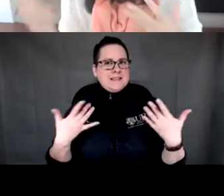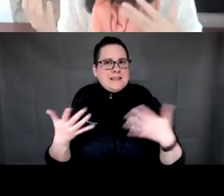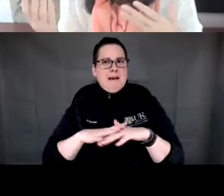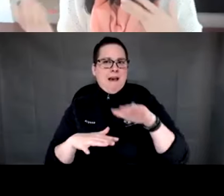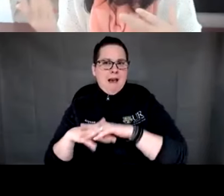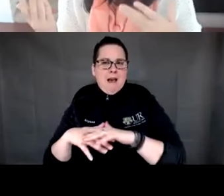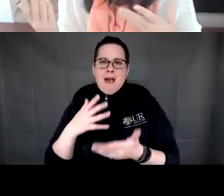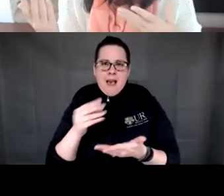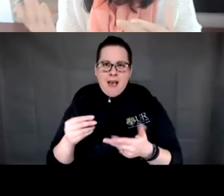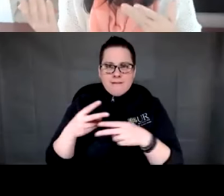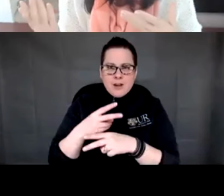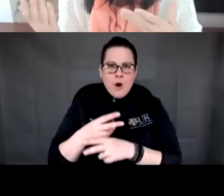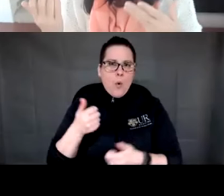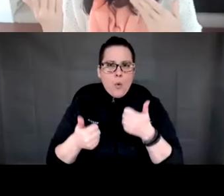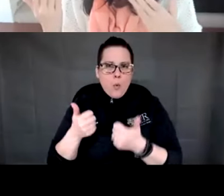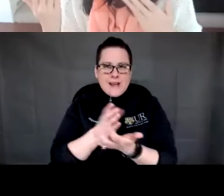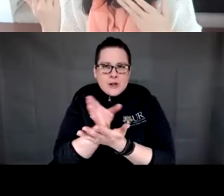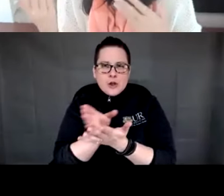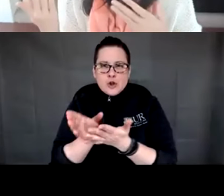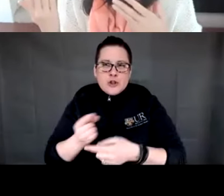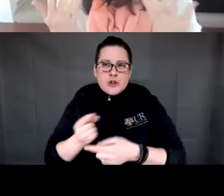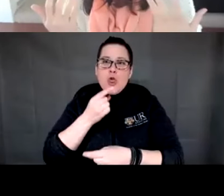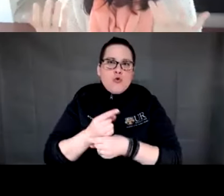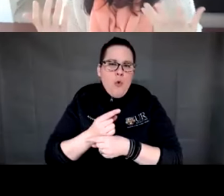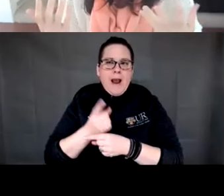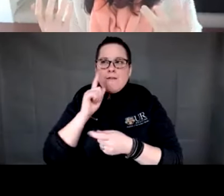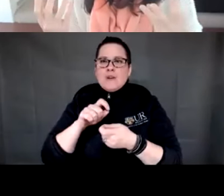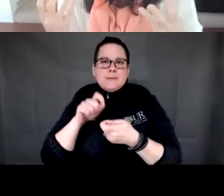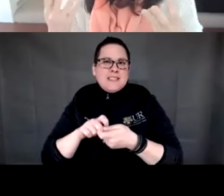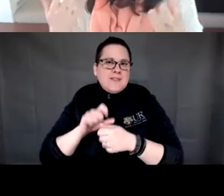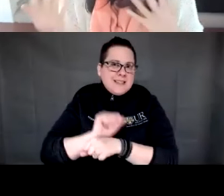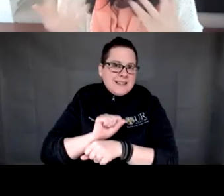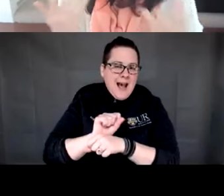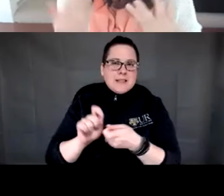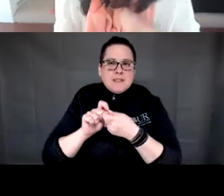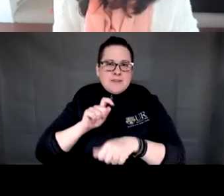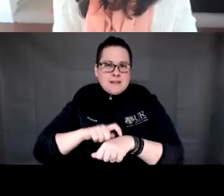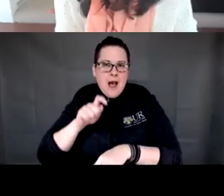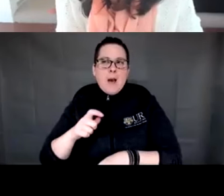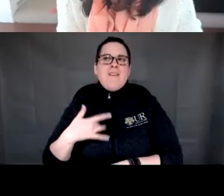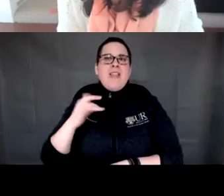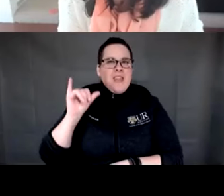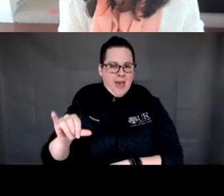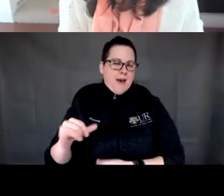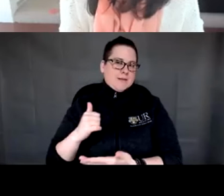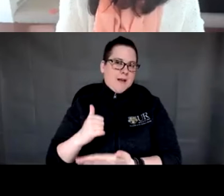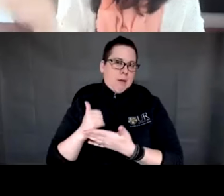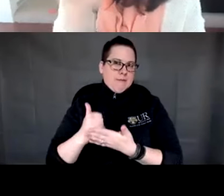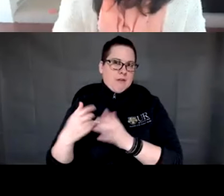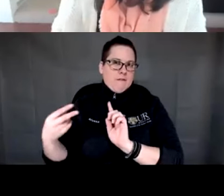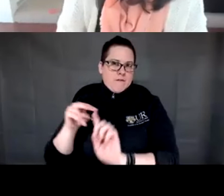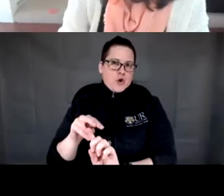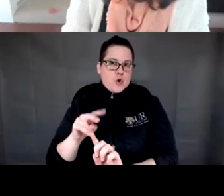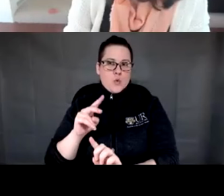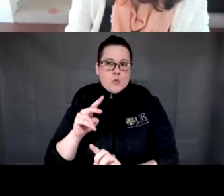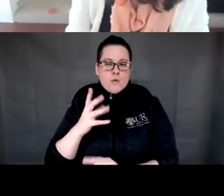of figuring out which modality is the right one at a given moment and for a given task has for me been kind of a helpful way to think about it, inspired